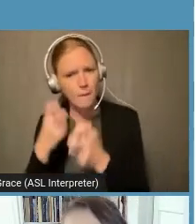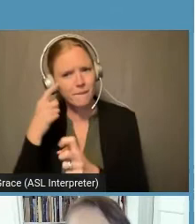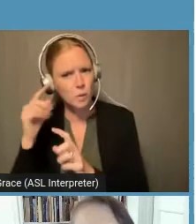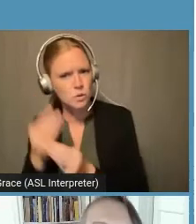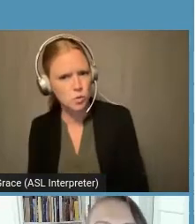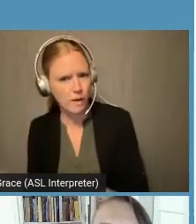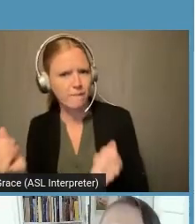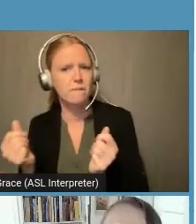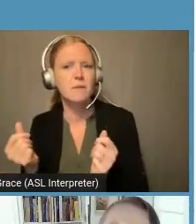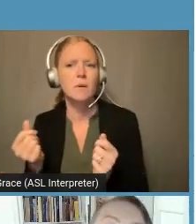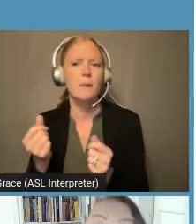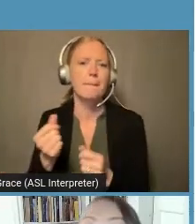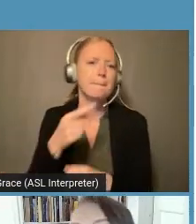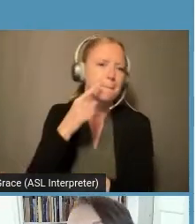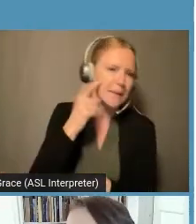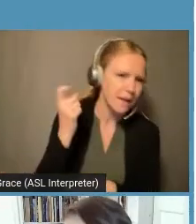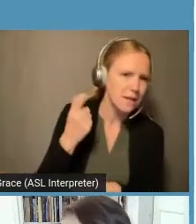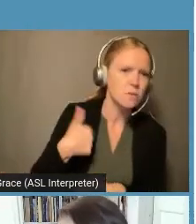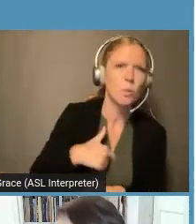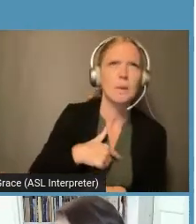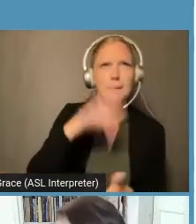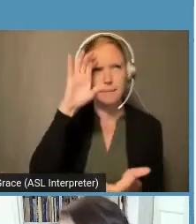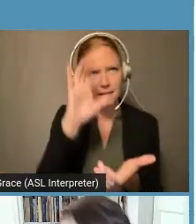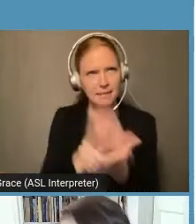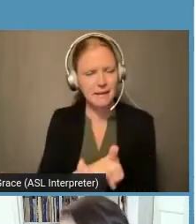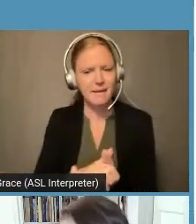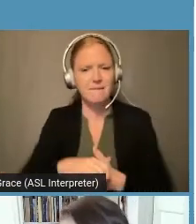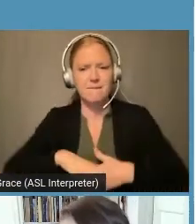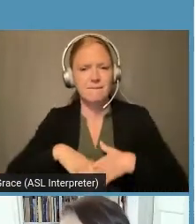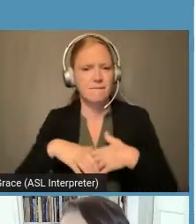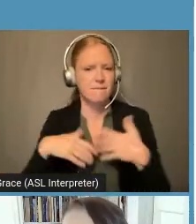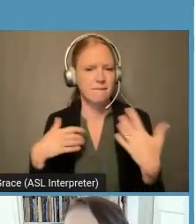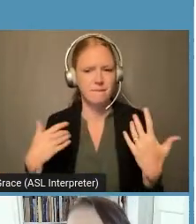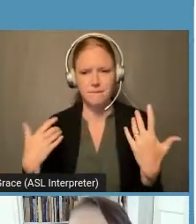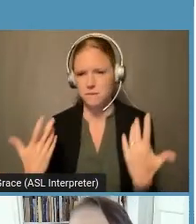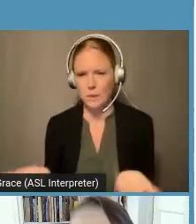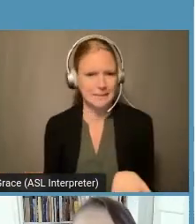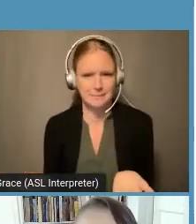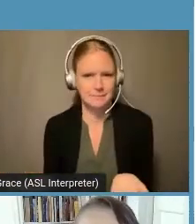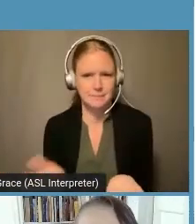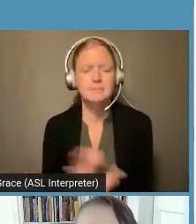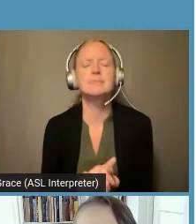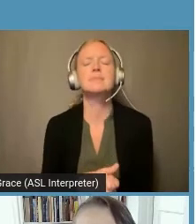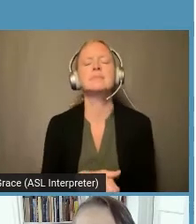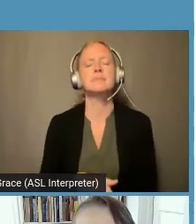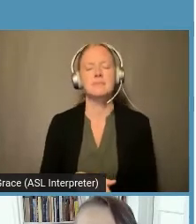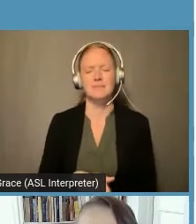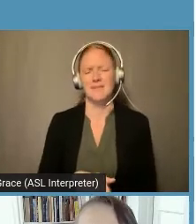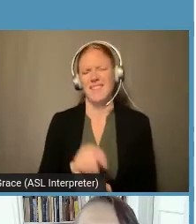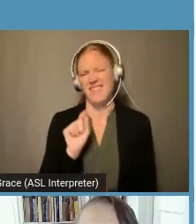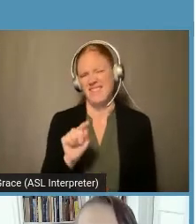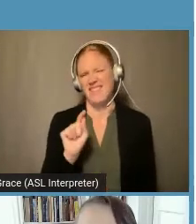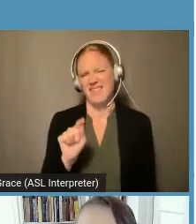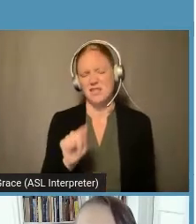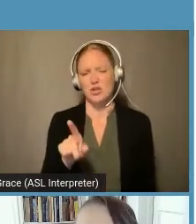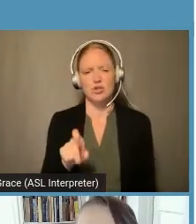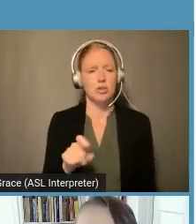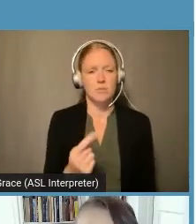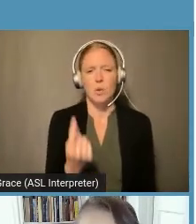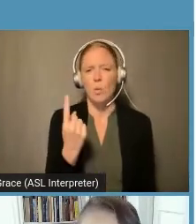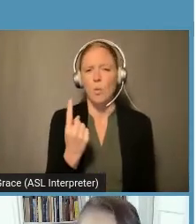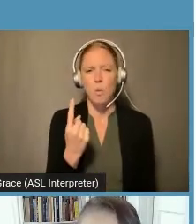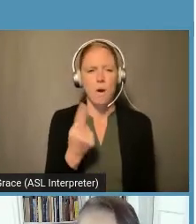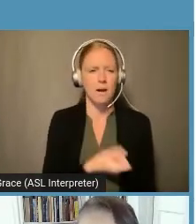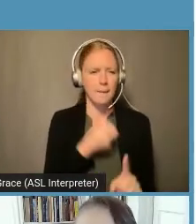do X, or because we believe Y. Does that make sense? So you really just want this to be a single